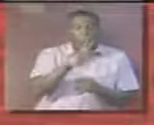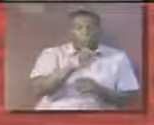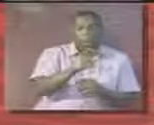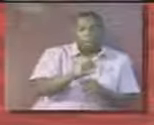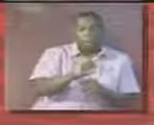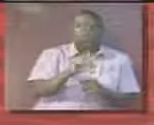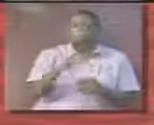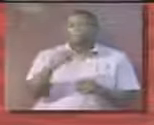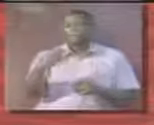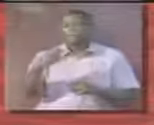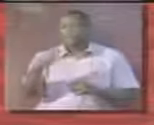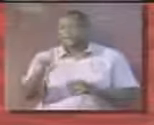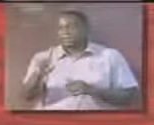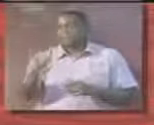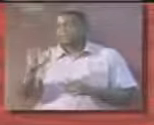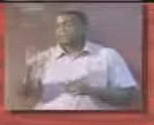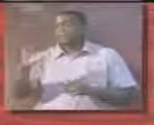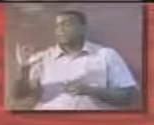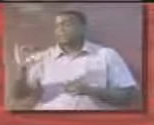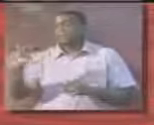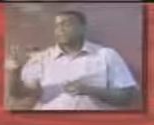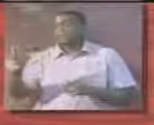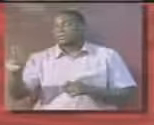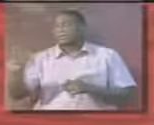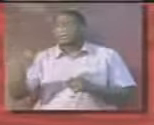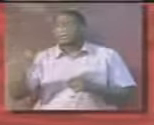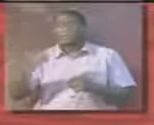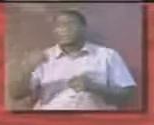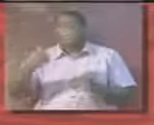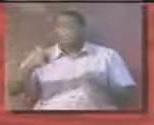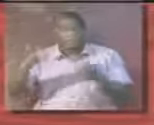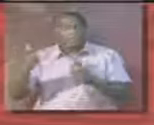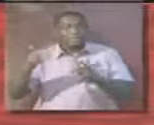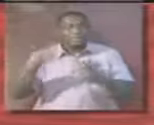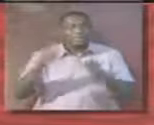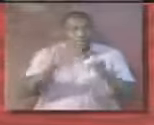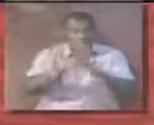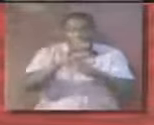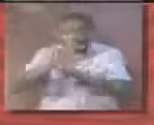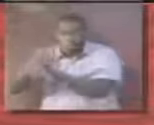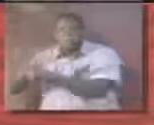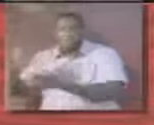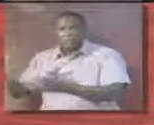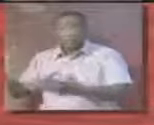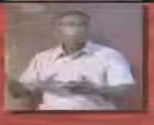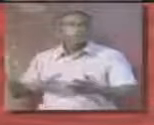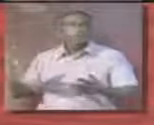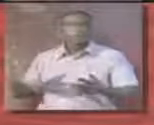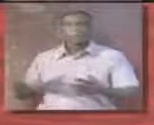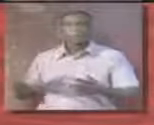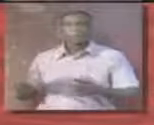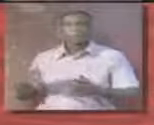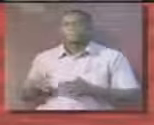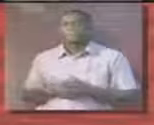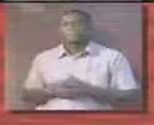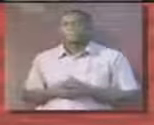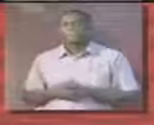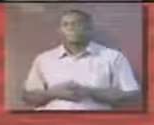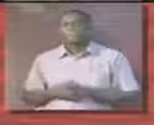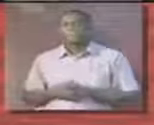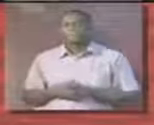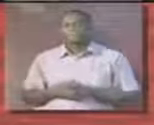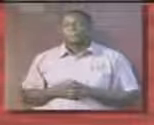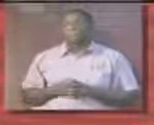quickly becoming occupied with ill COVID-19 patients. At the Augustus Long Hospital, which is run under